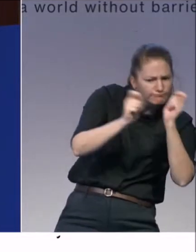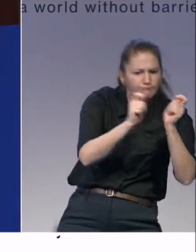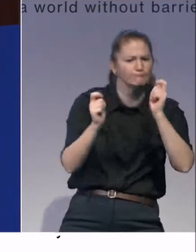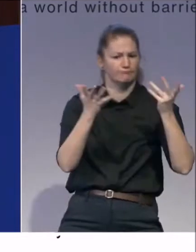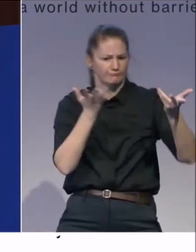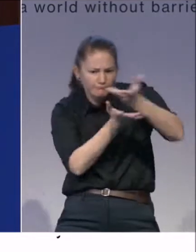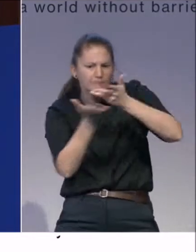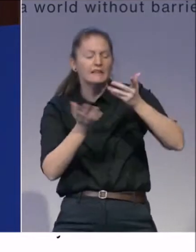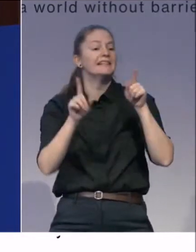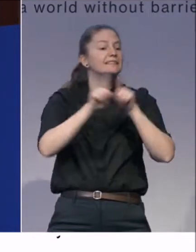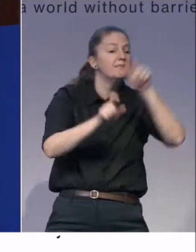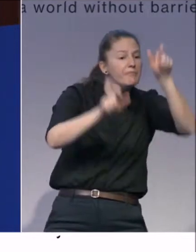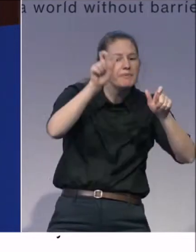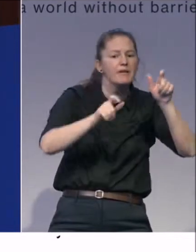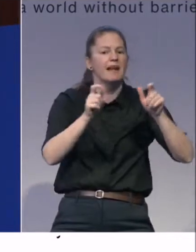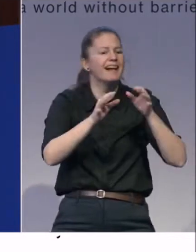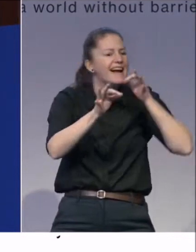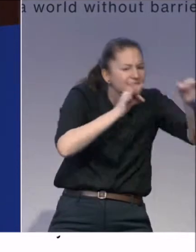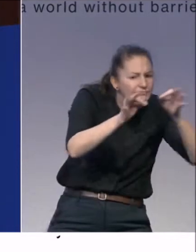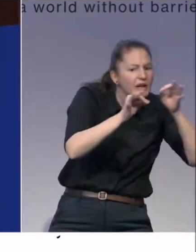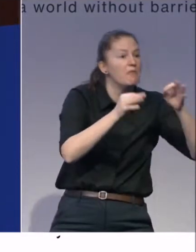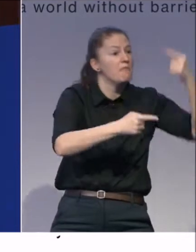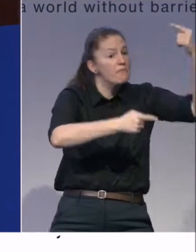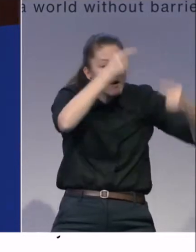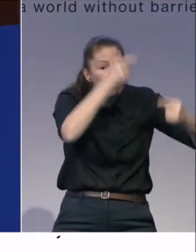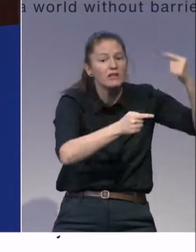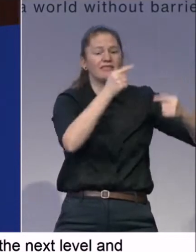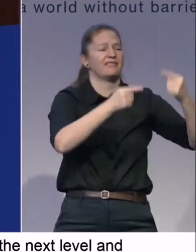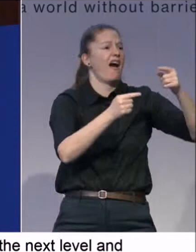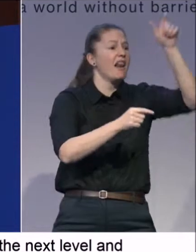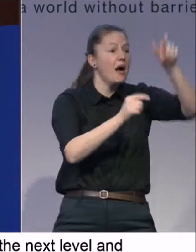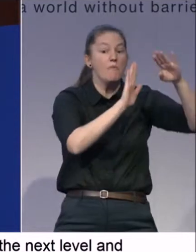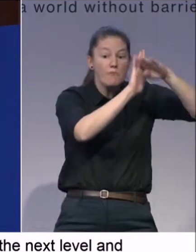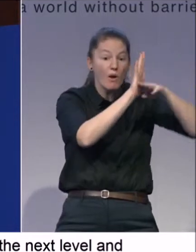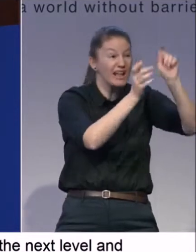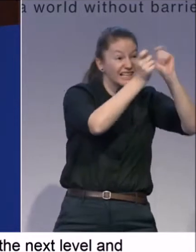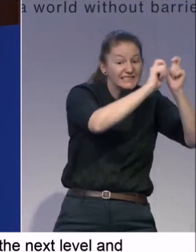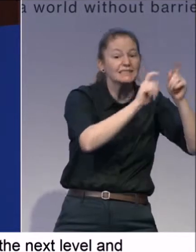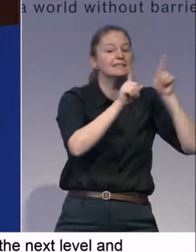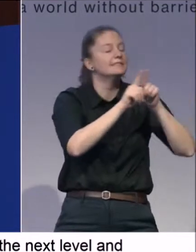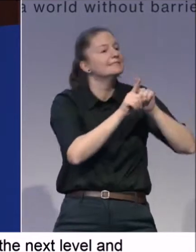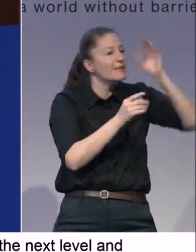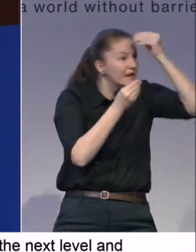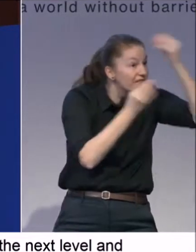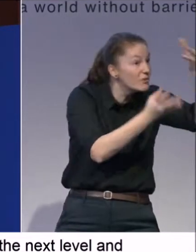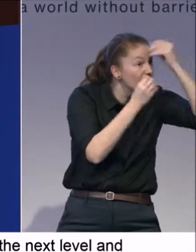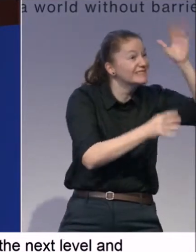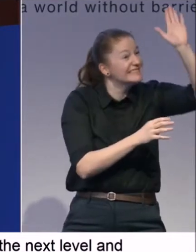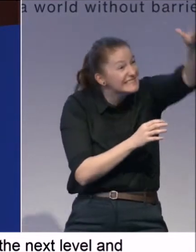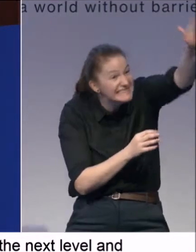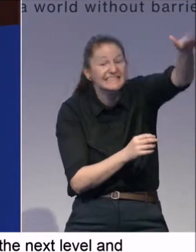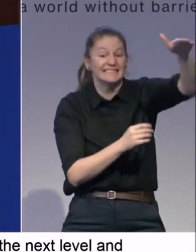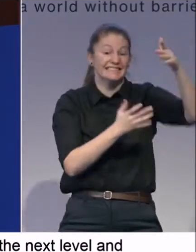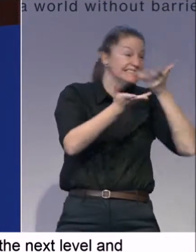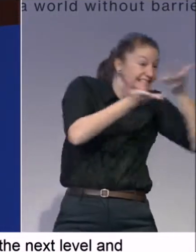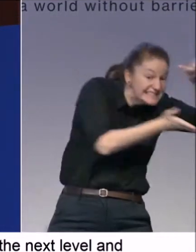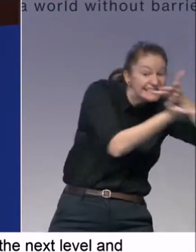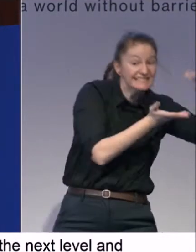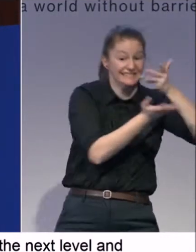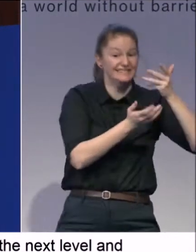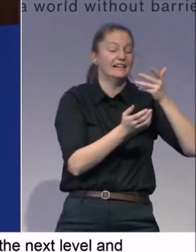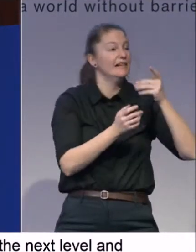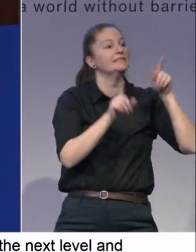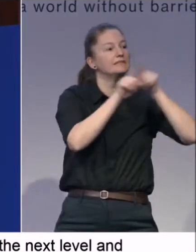they should consider disabled citizens in every decision that they're